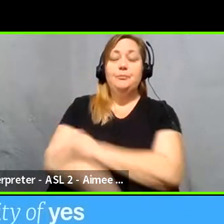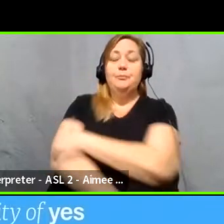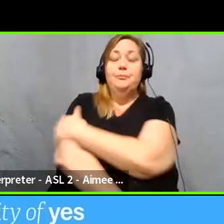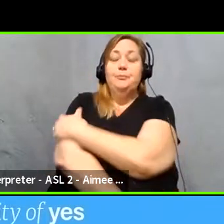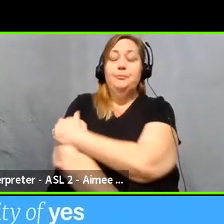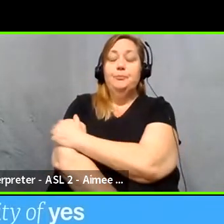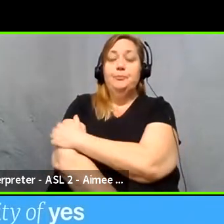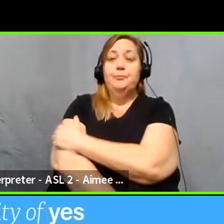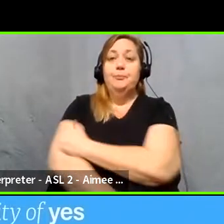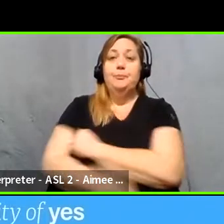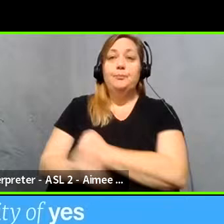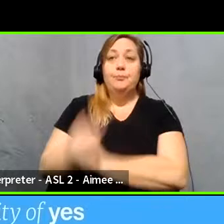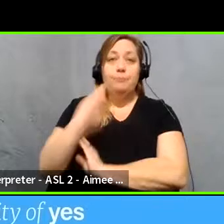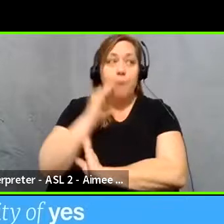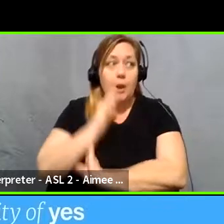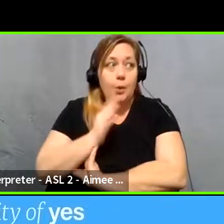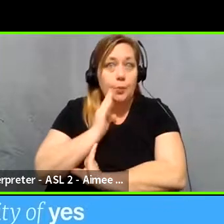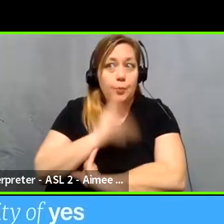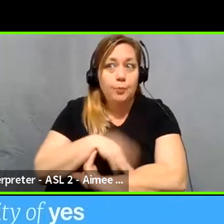Hello?